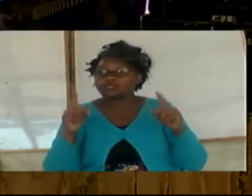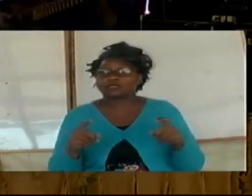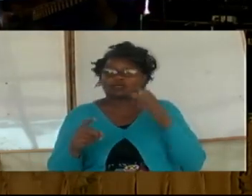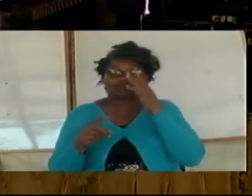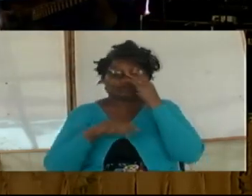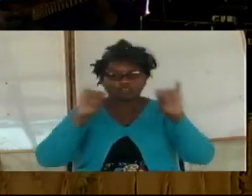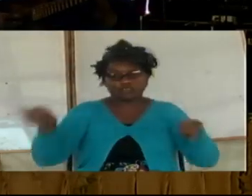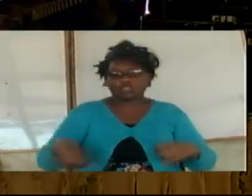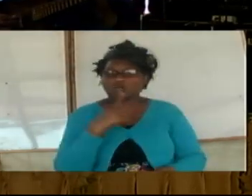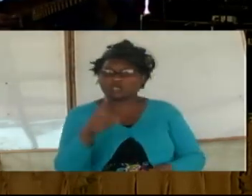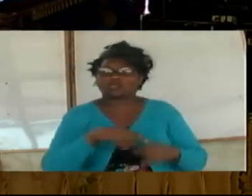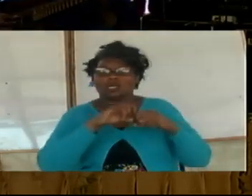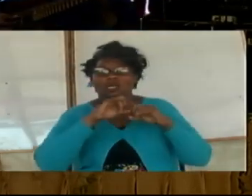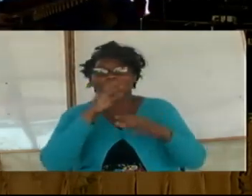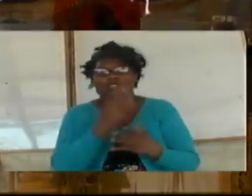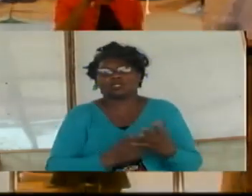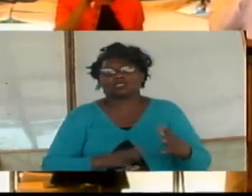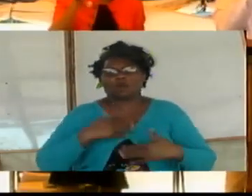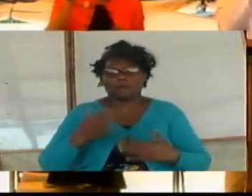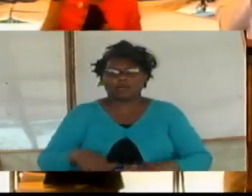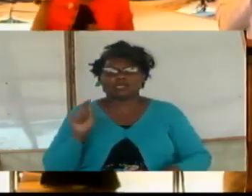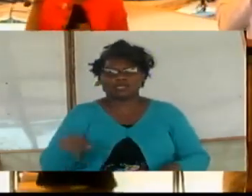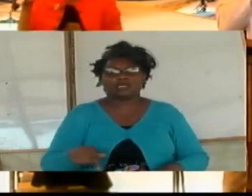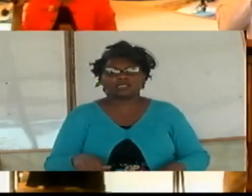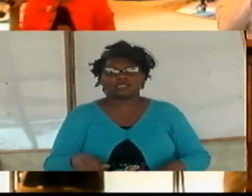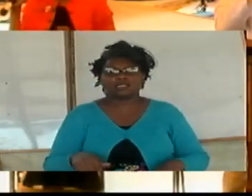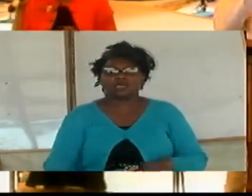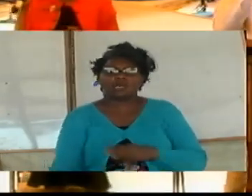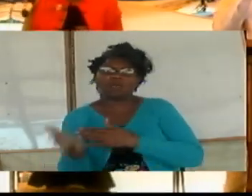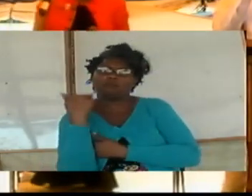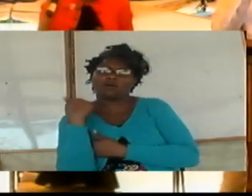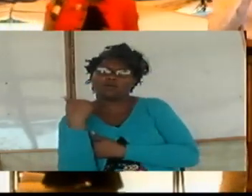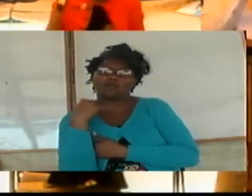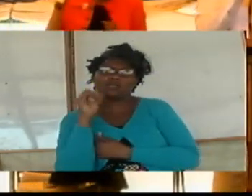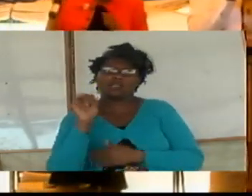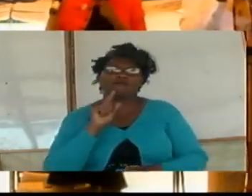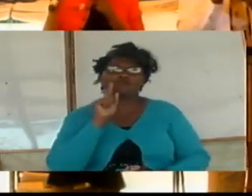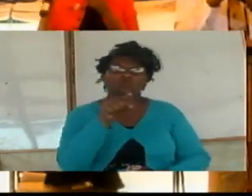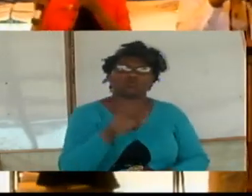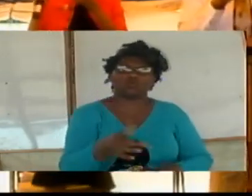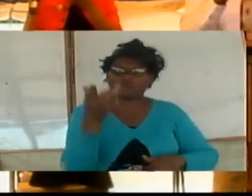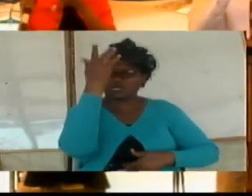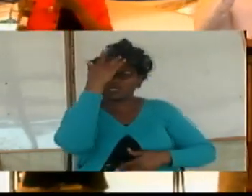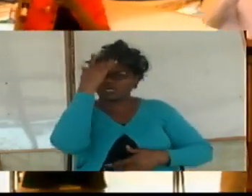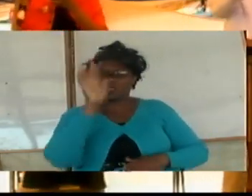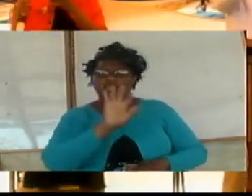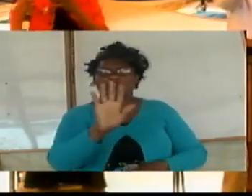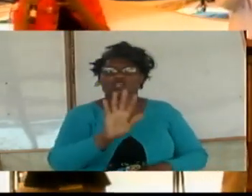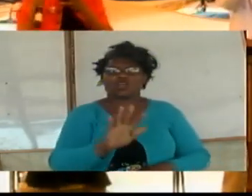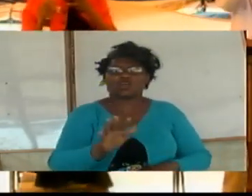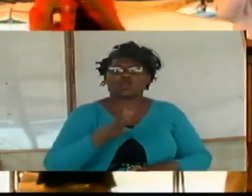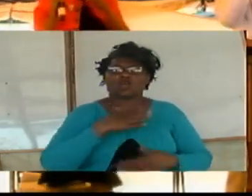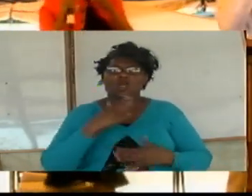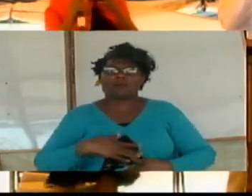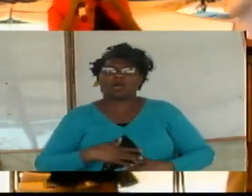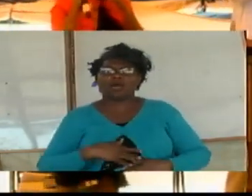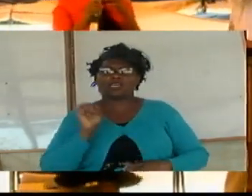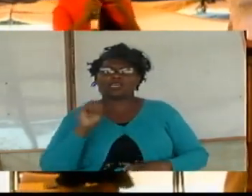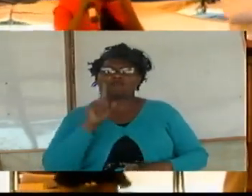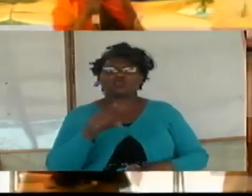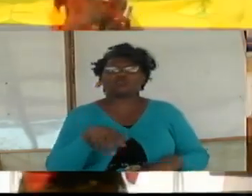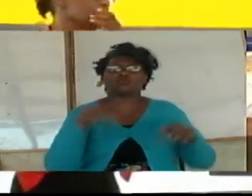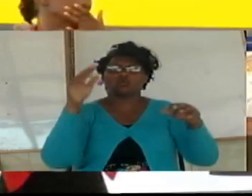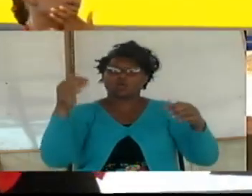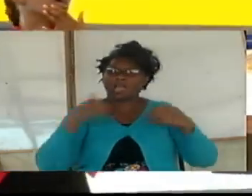Somebody this morning, if you're sick in your body, if you have a need that God alone